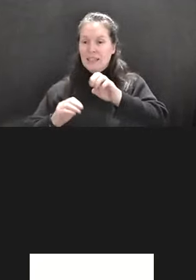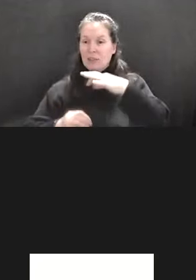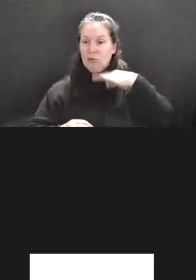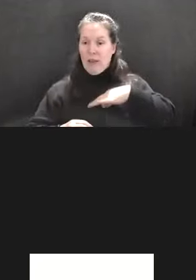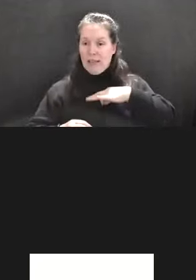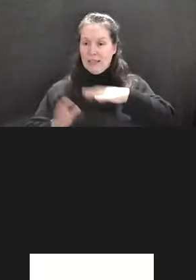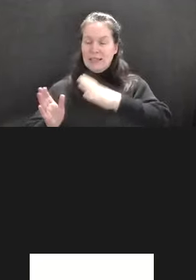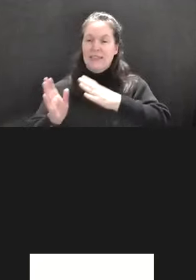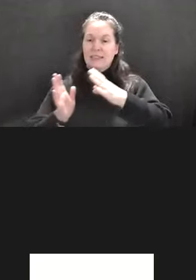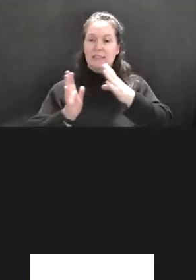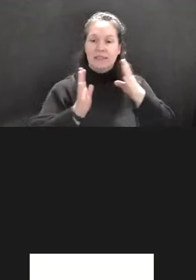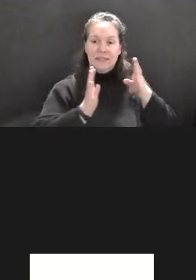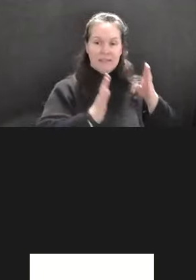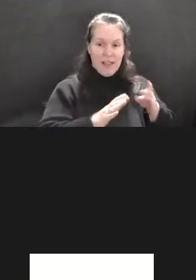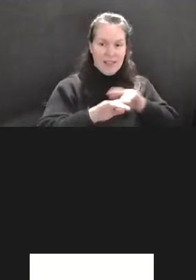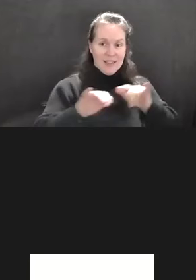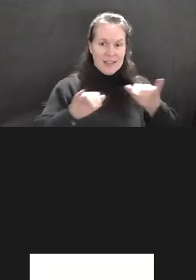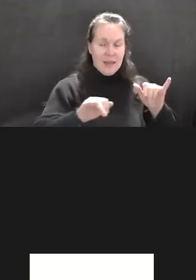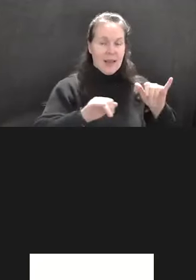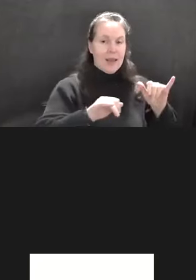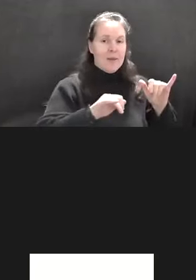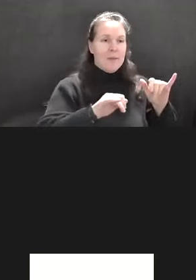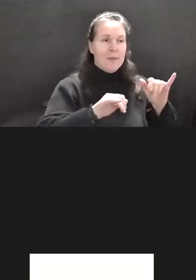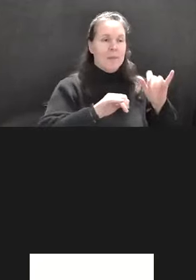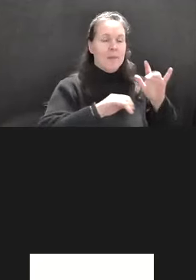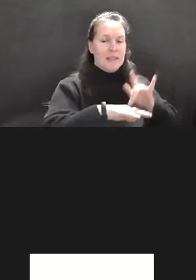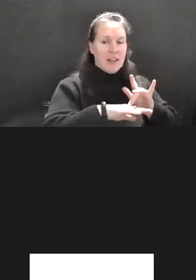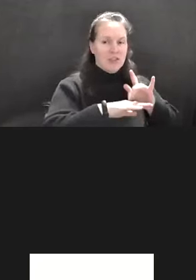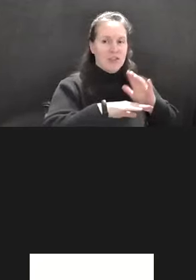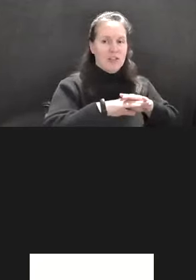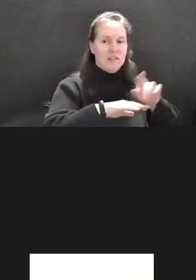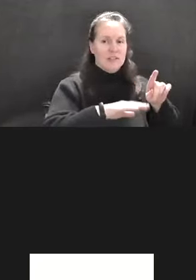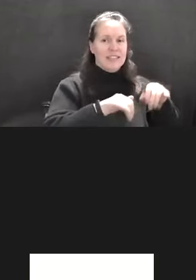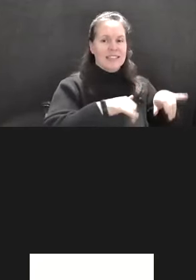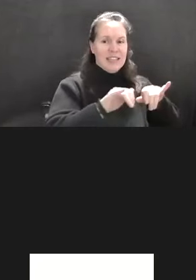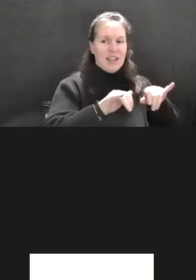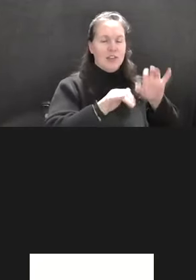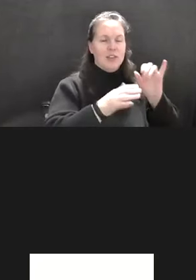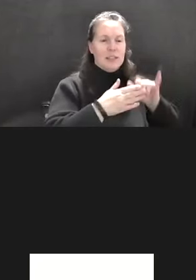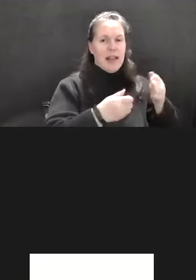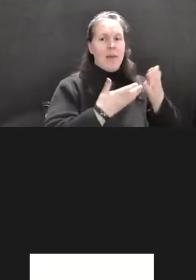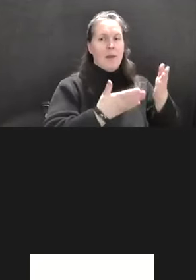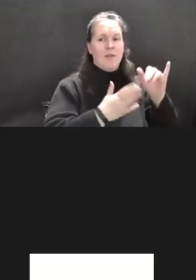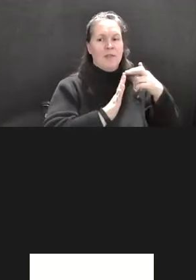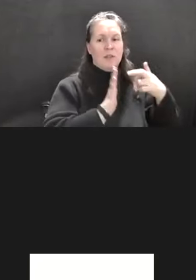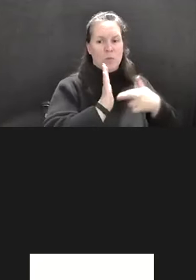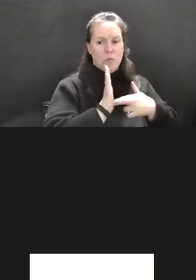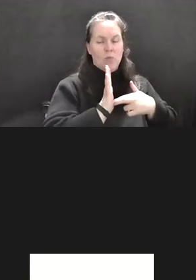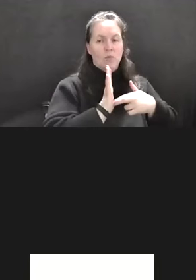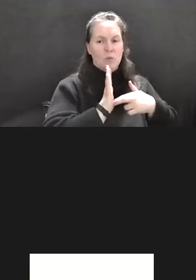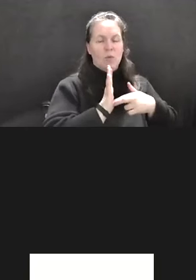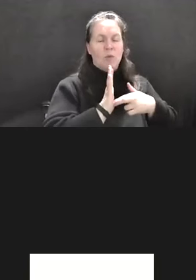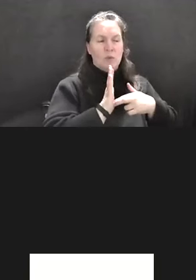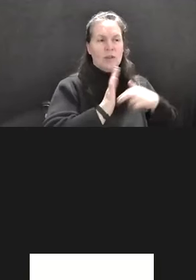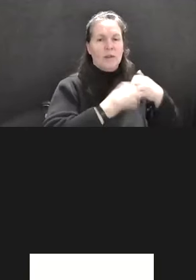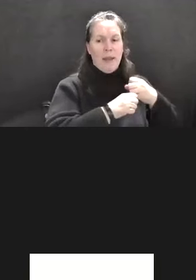and that happens to also touch on health, you know, the standards that come out of this rulemaking and satisfy both,